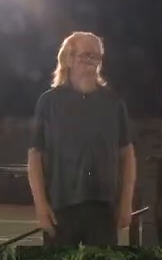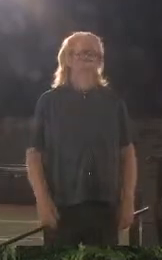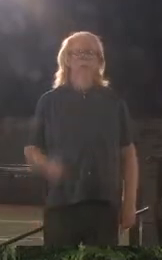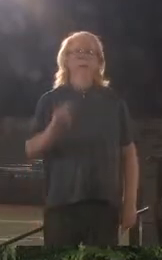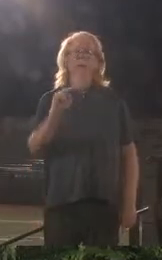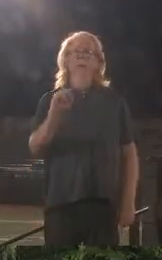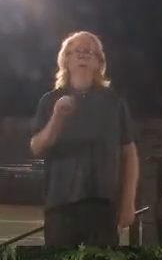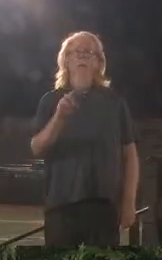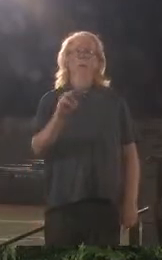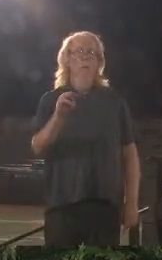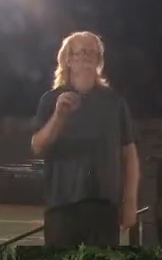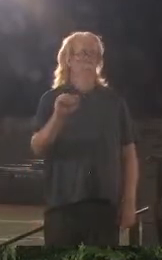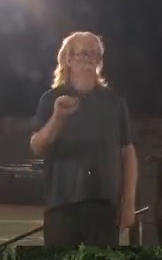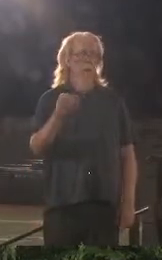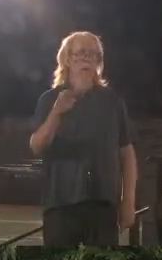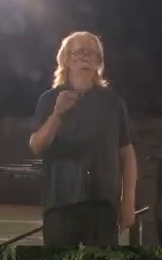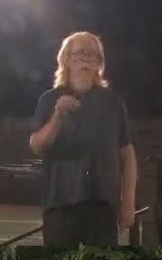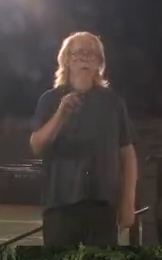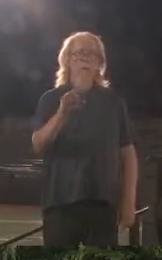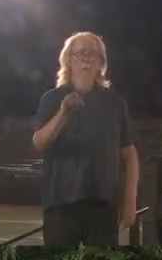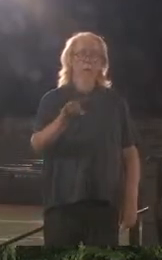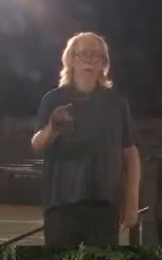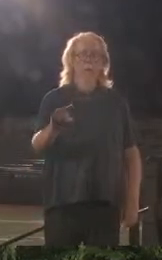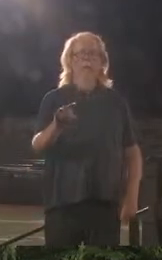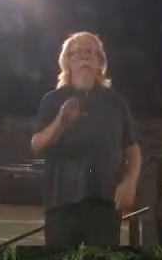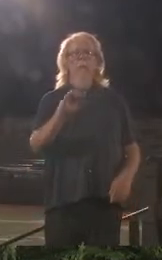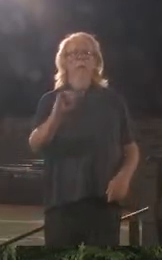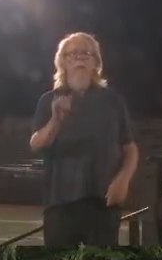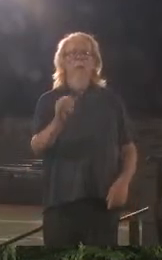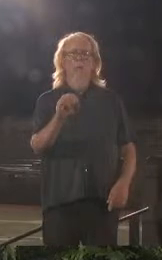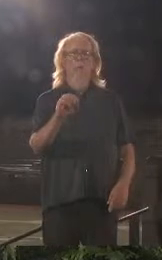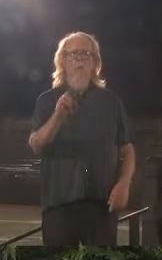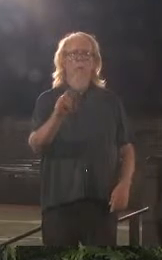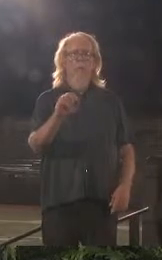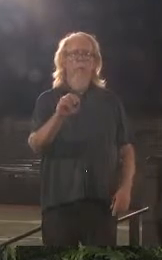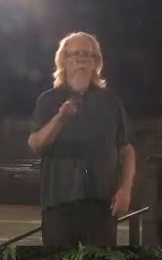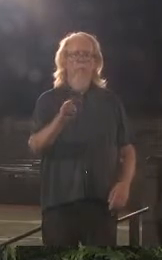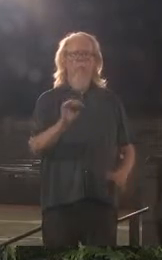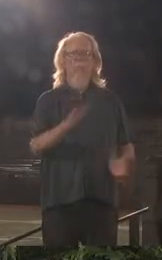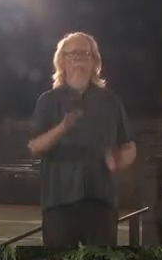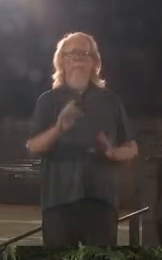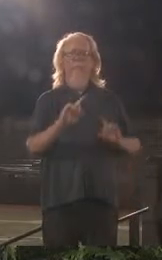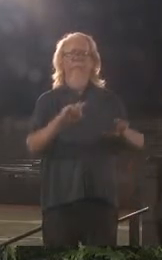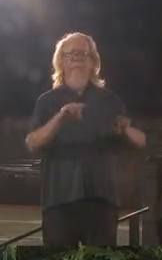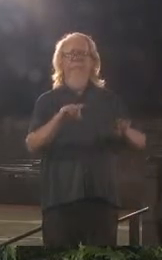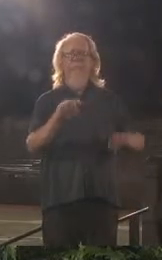Norma Lydia Hernandez Tovar will be attending San Antonio College.